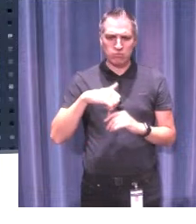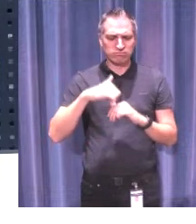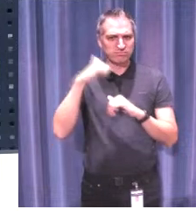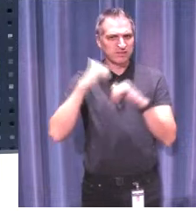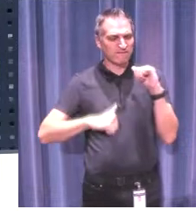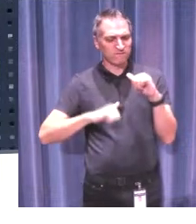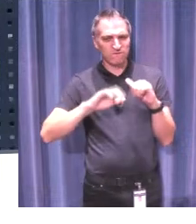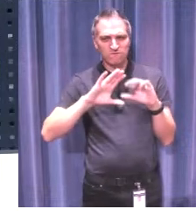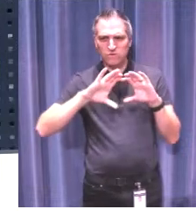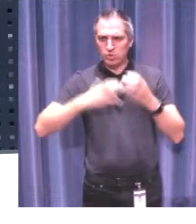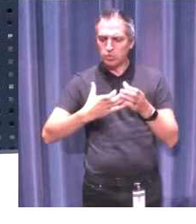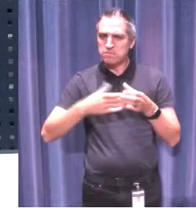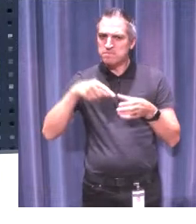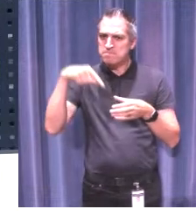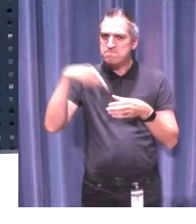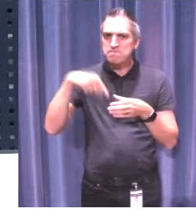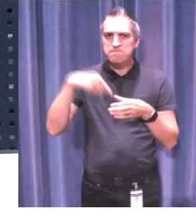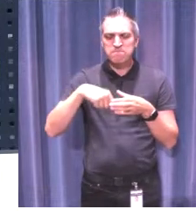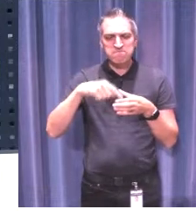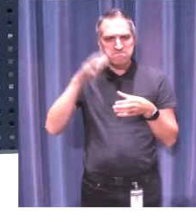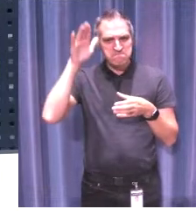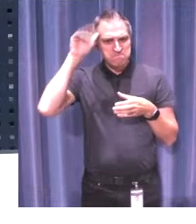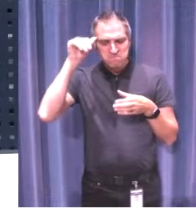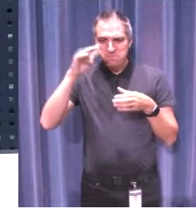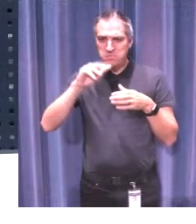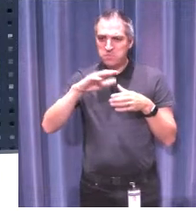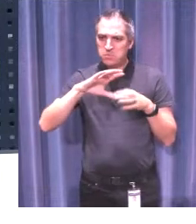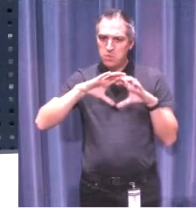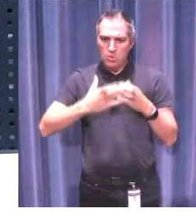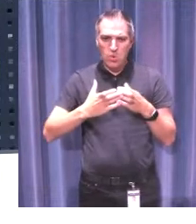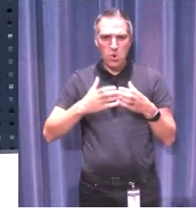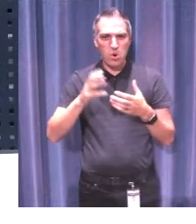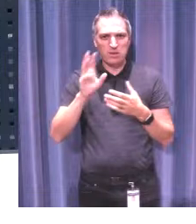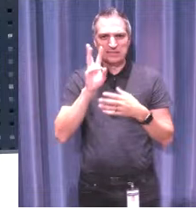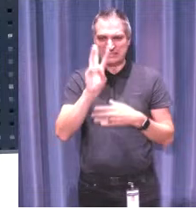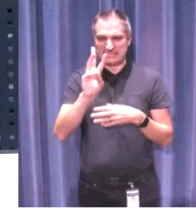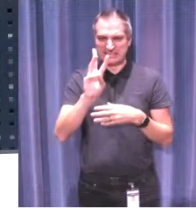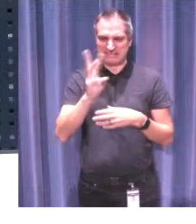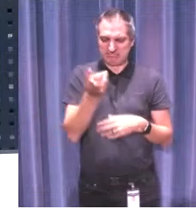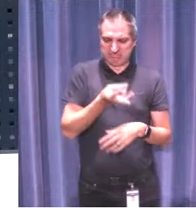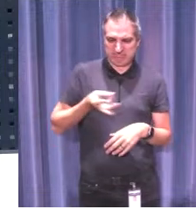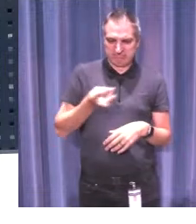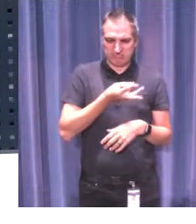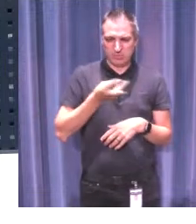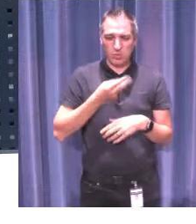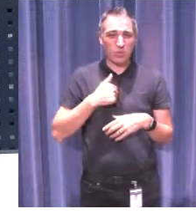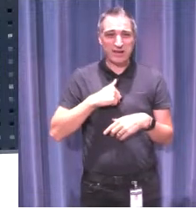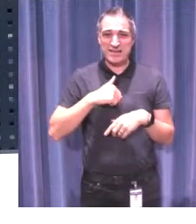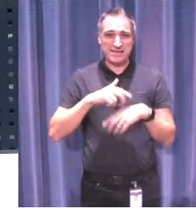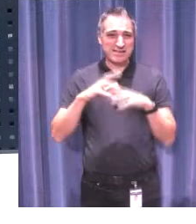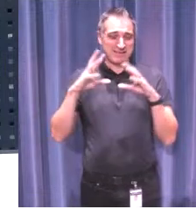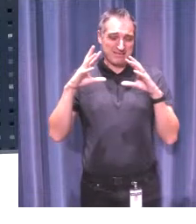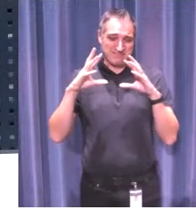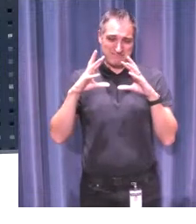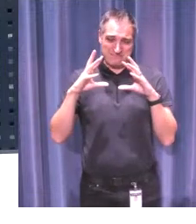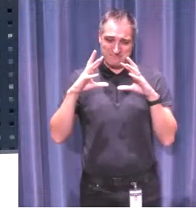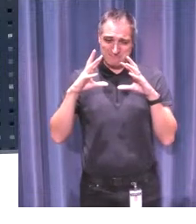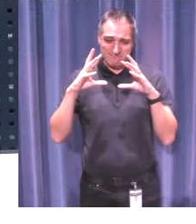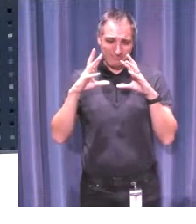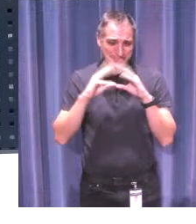met probably every 10 days for months. And